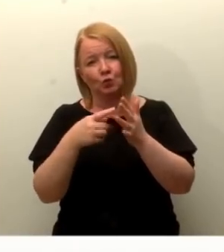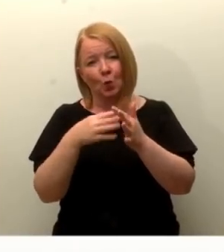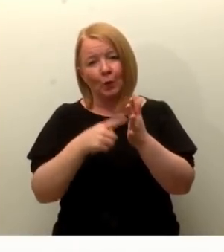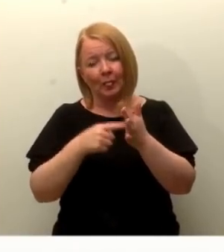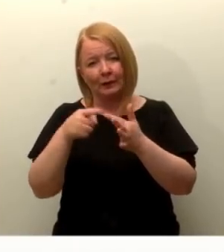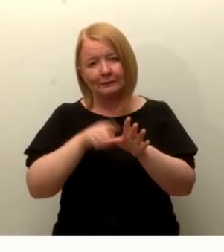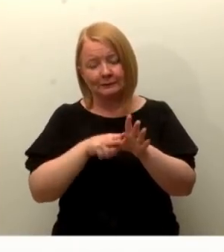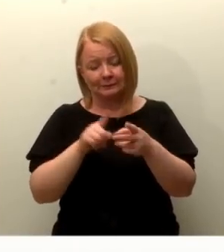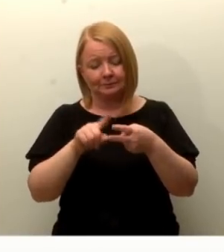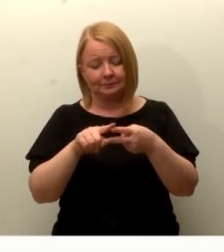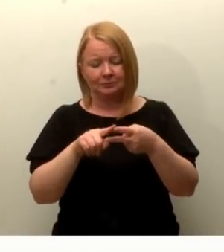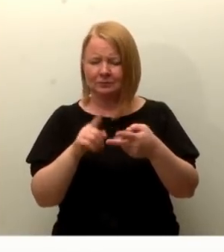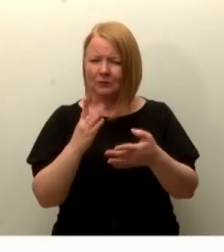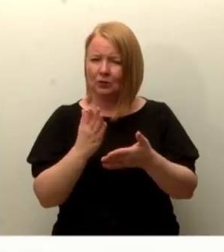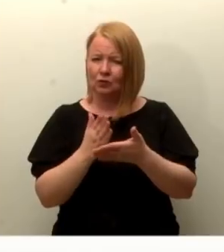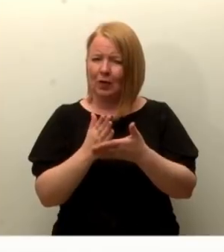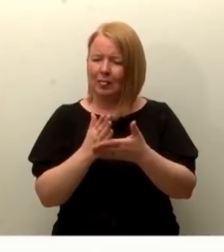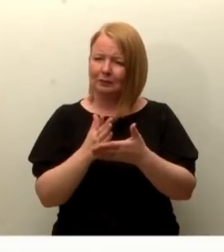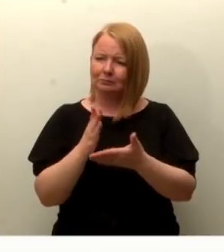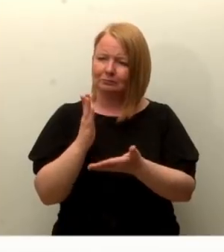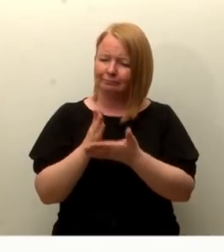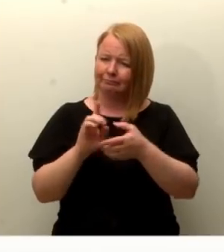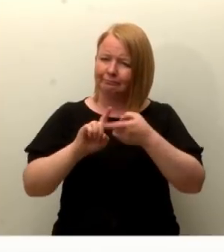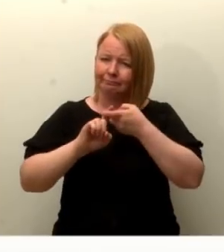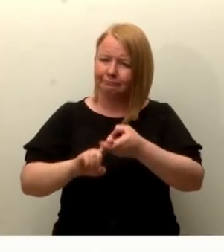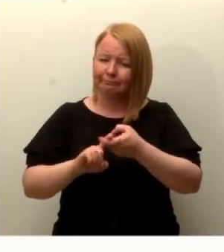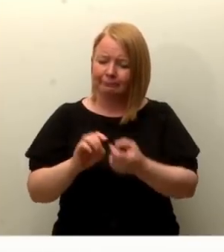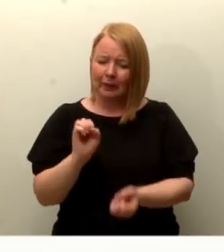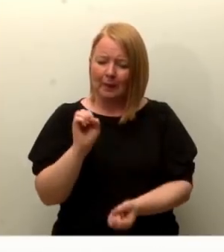Award. It's a very fitting name to an